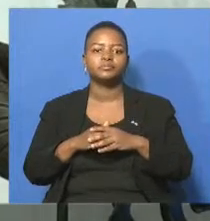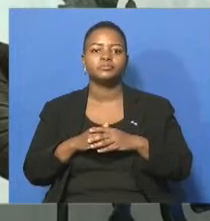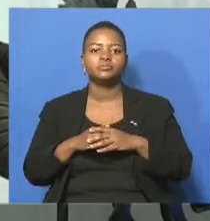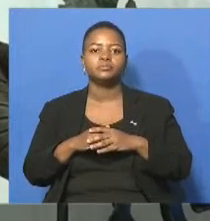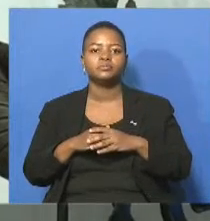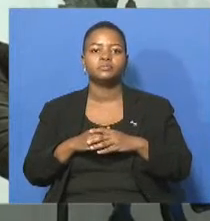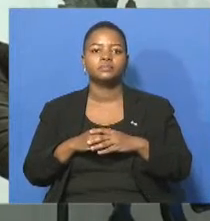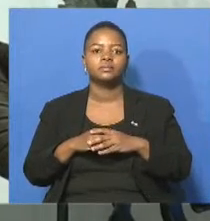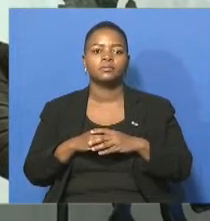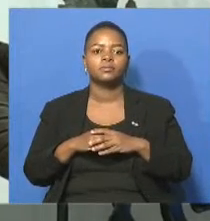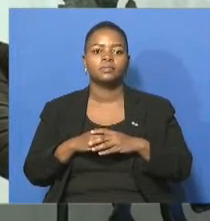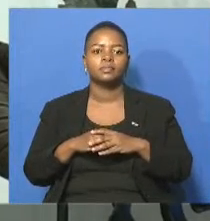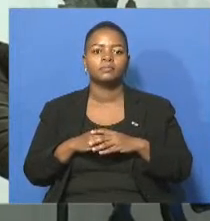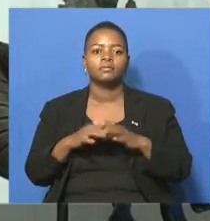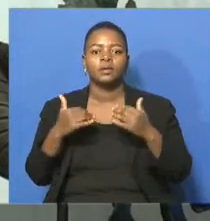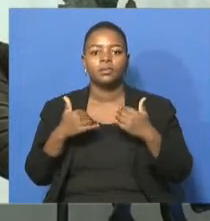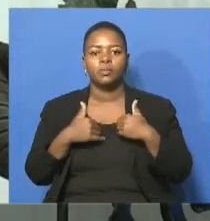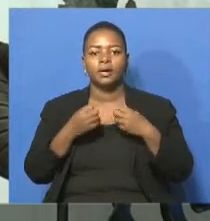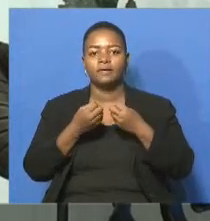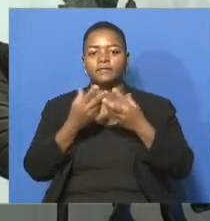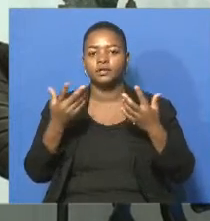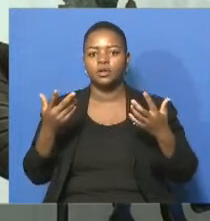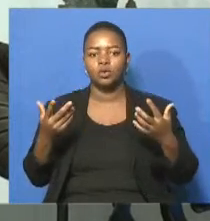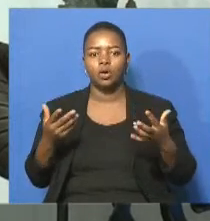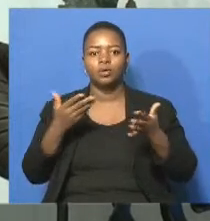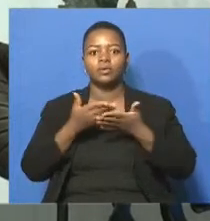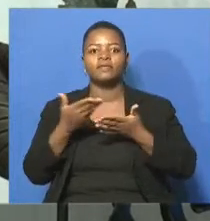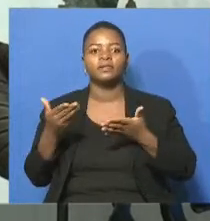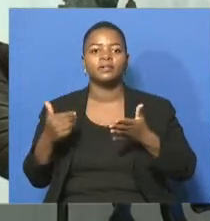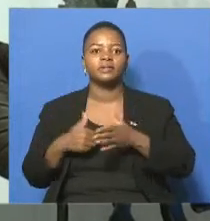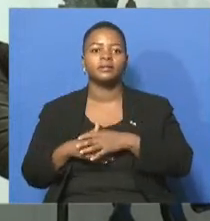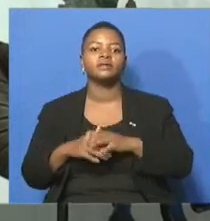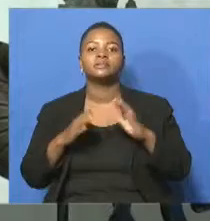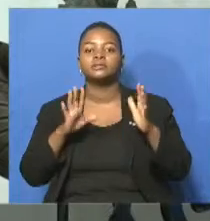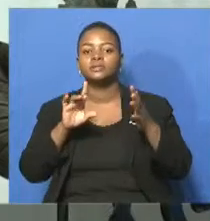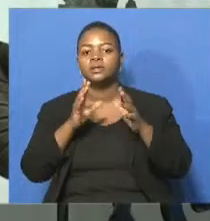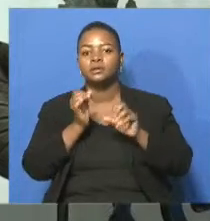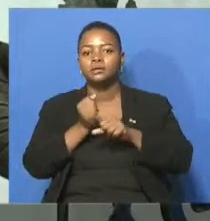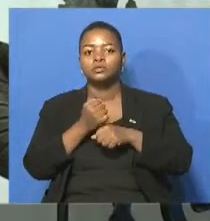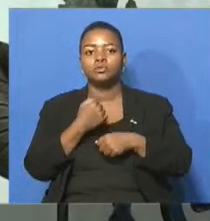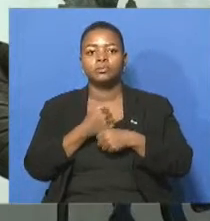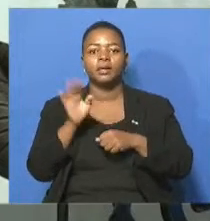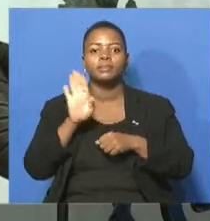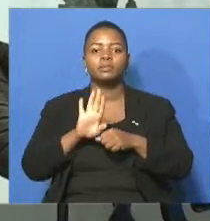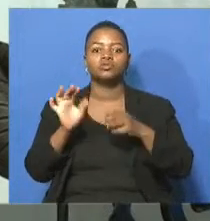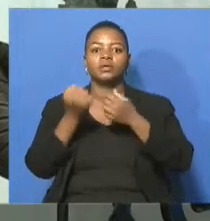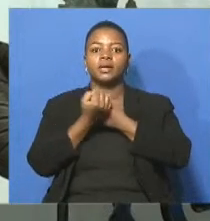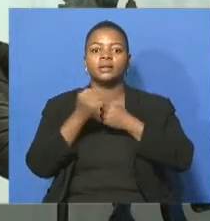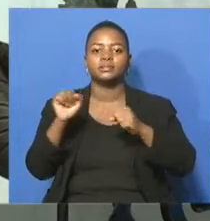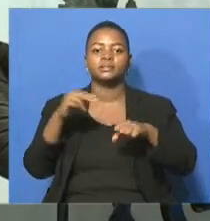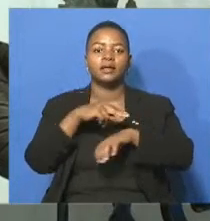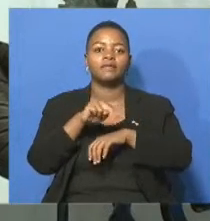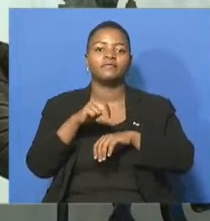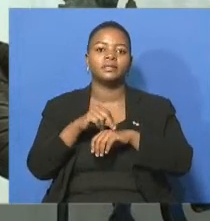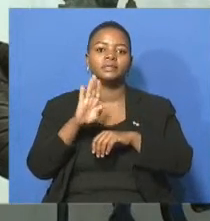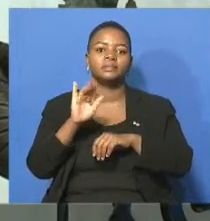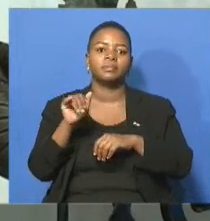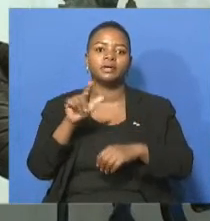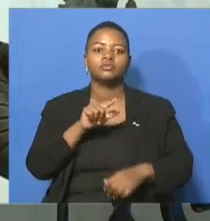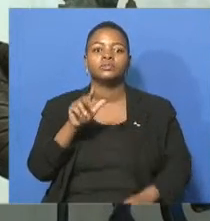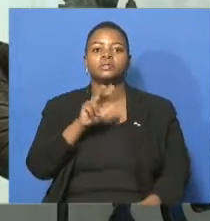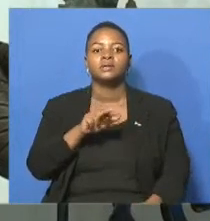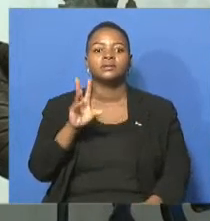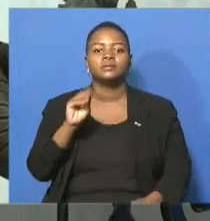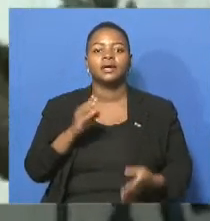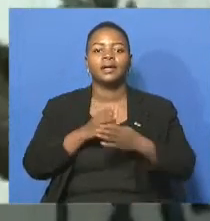be implemented going forward towards establishing Botswana as a safe and secure nation by the year 2036, and of